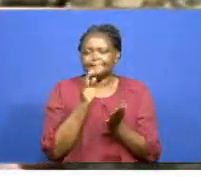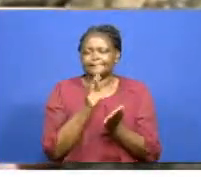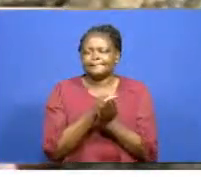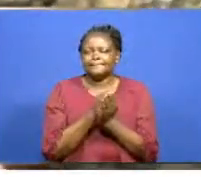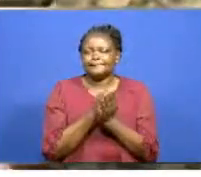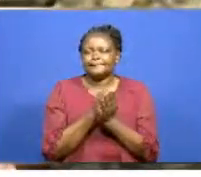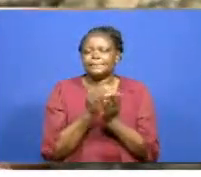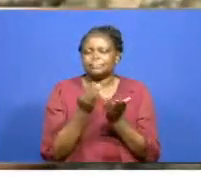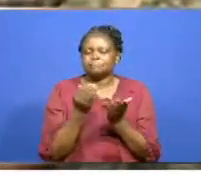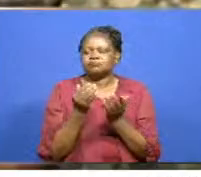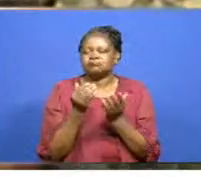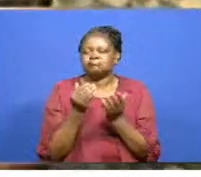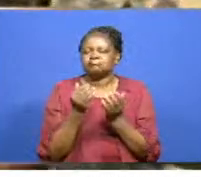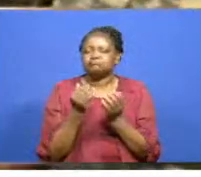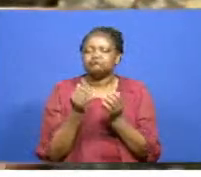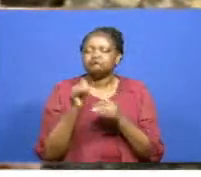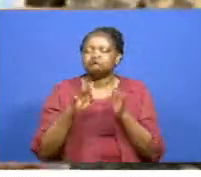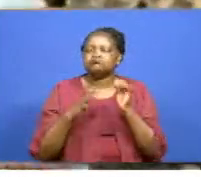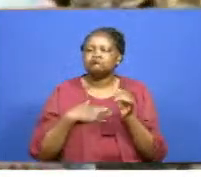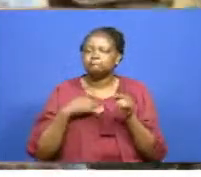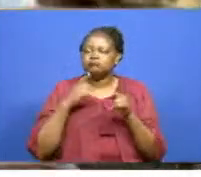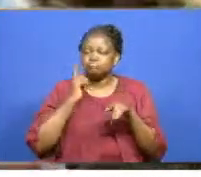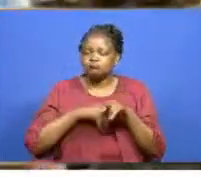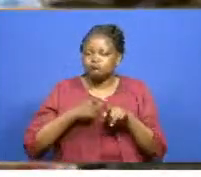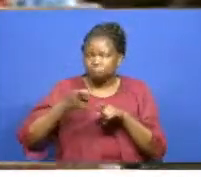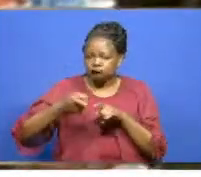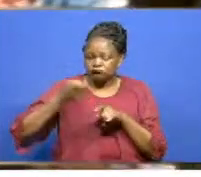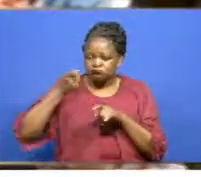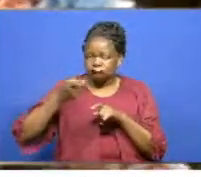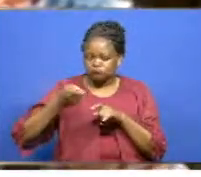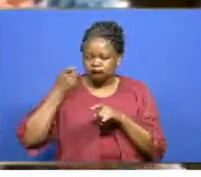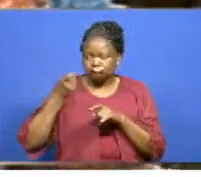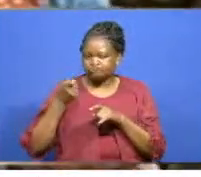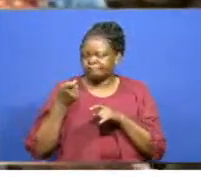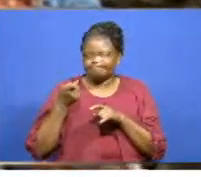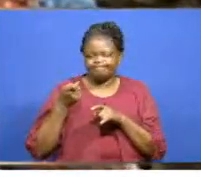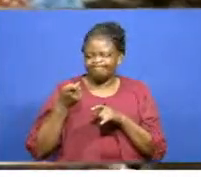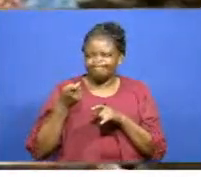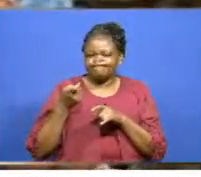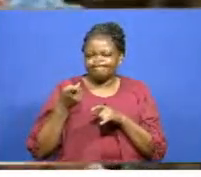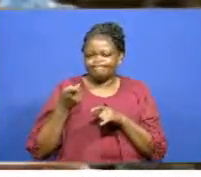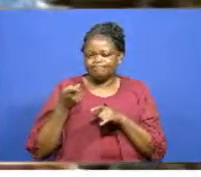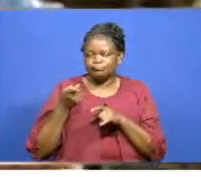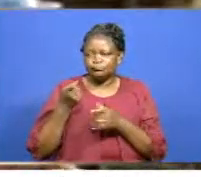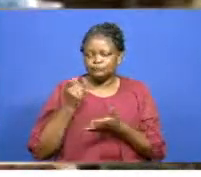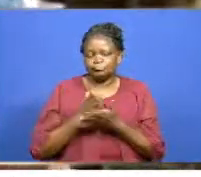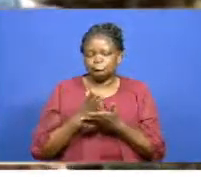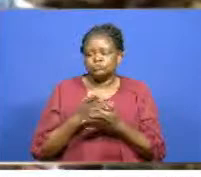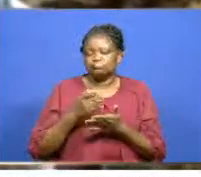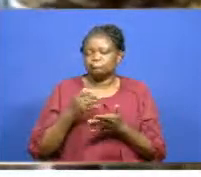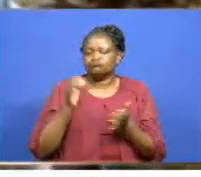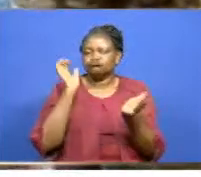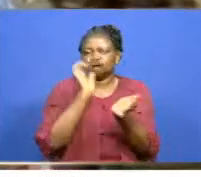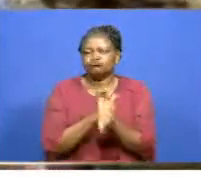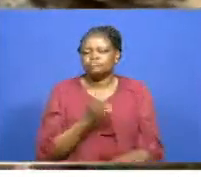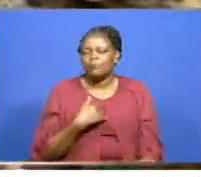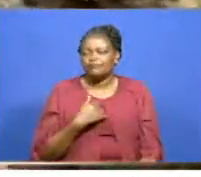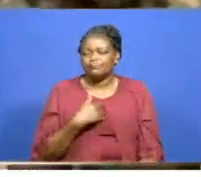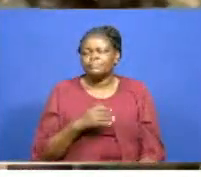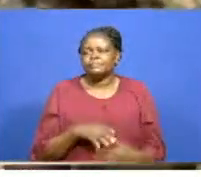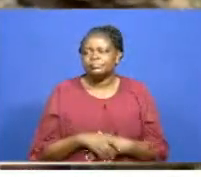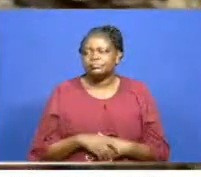engage in poaching, there are significant penalties that you will